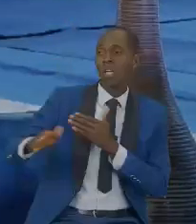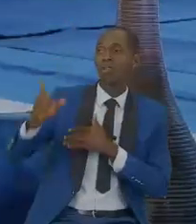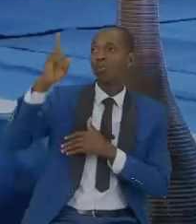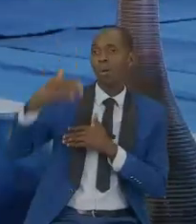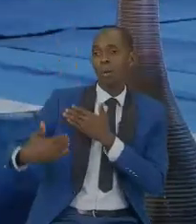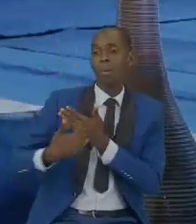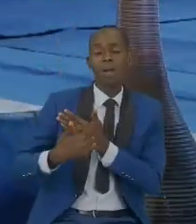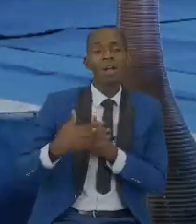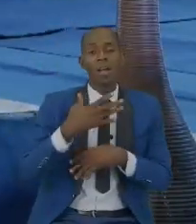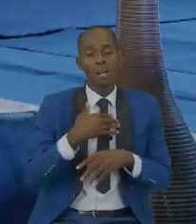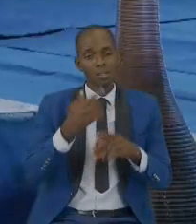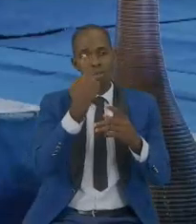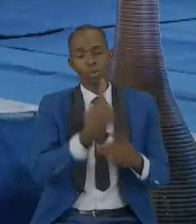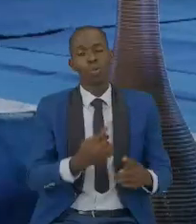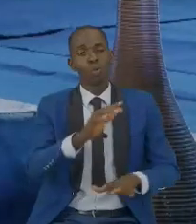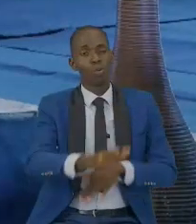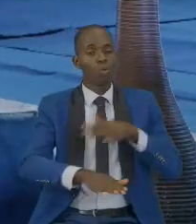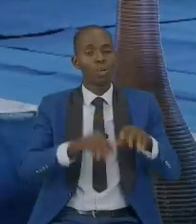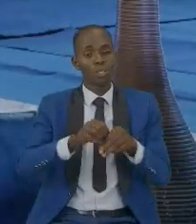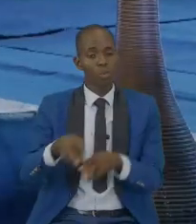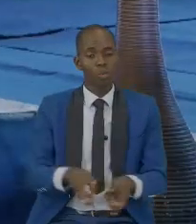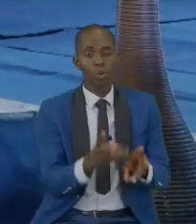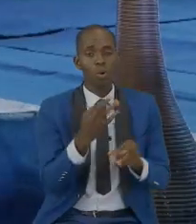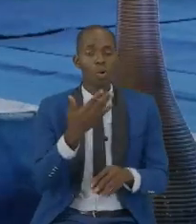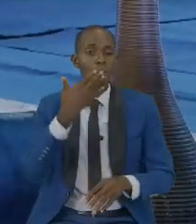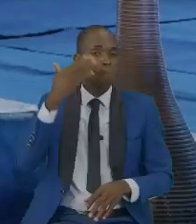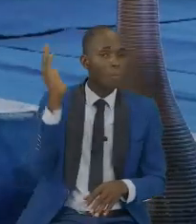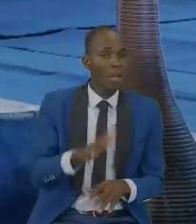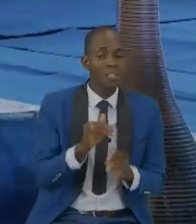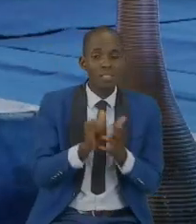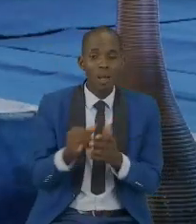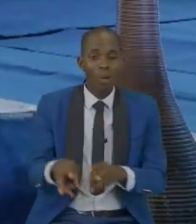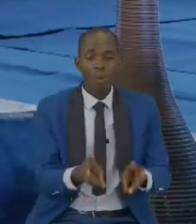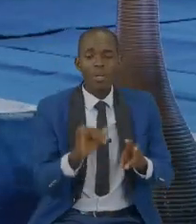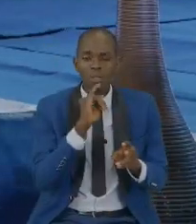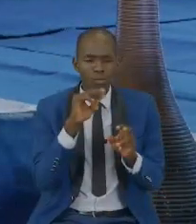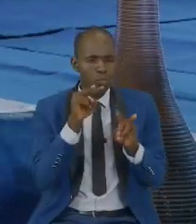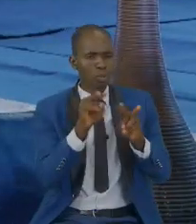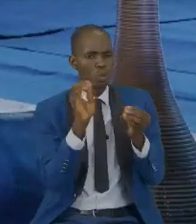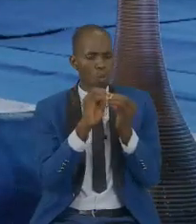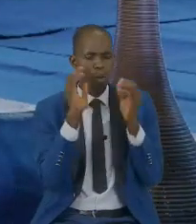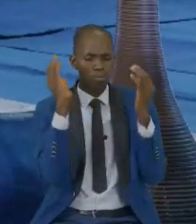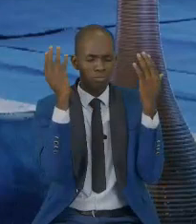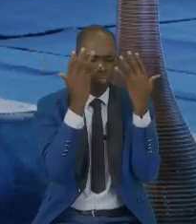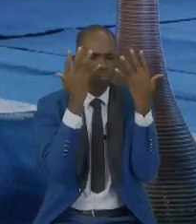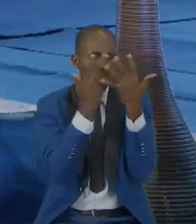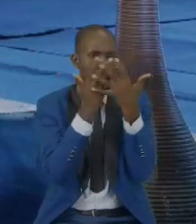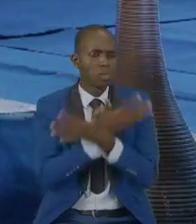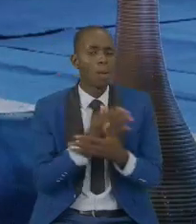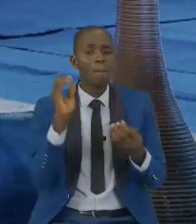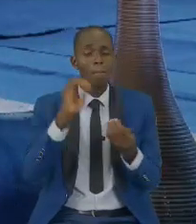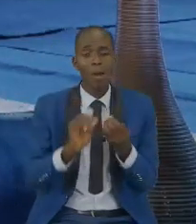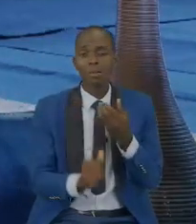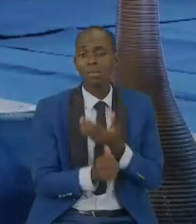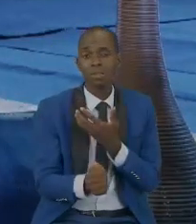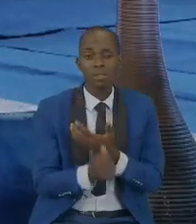the path of evil, that way, that path is going darker and darker and more dangerous.